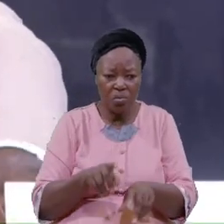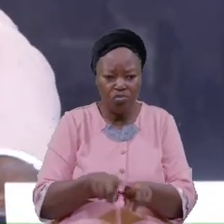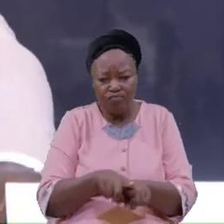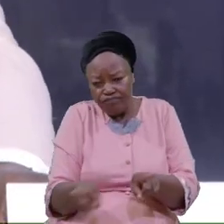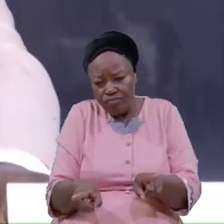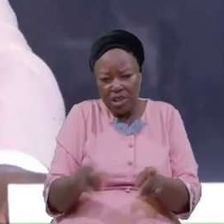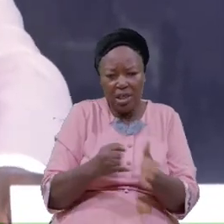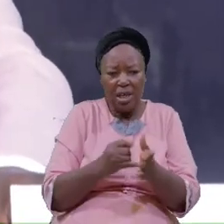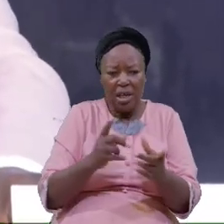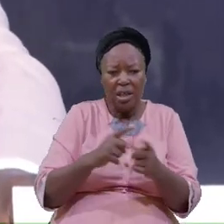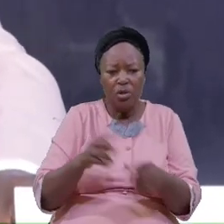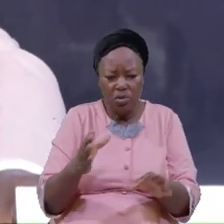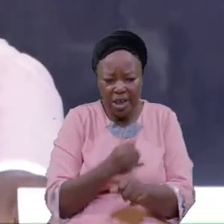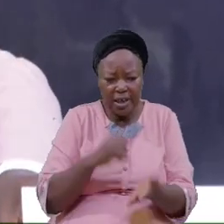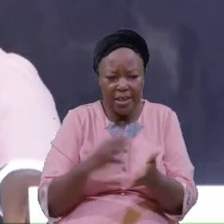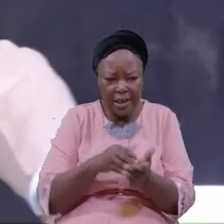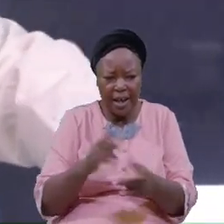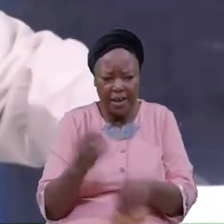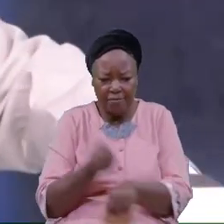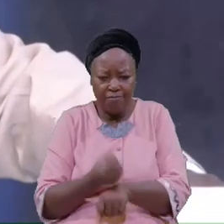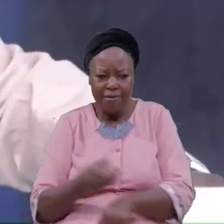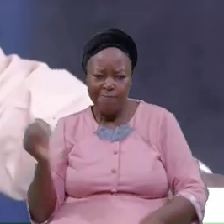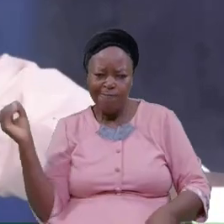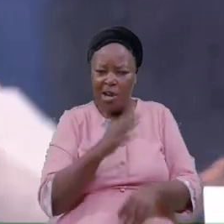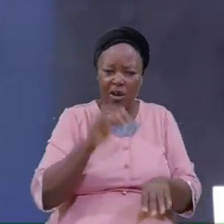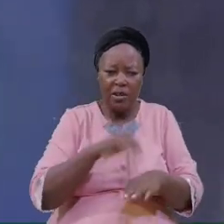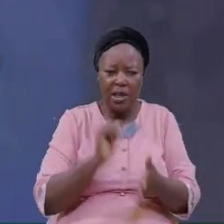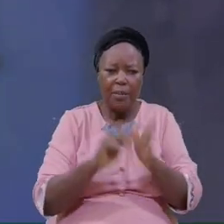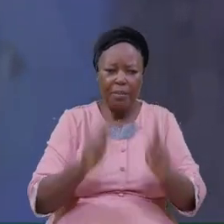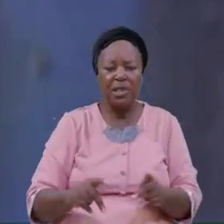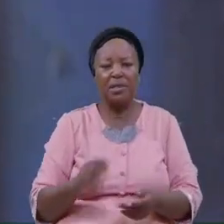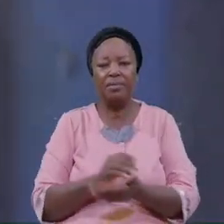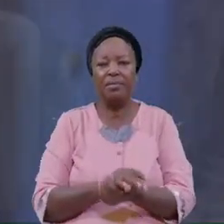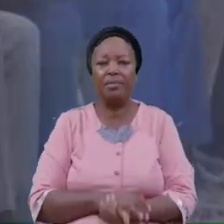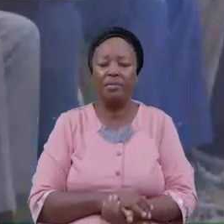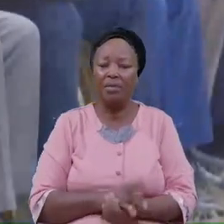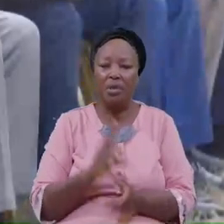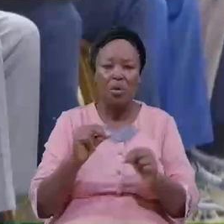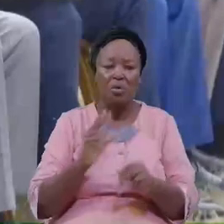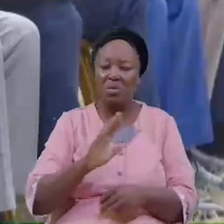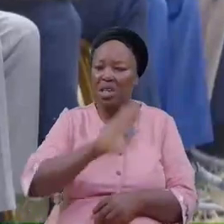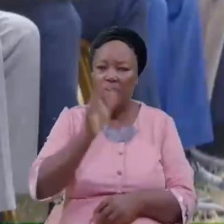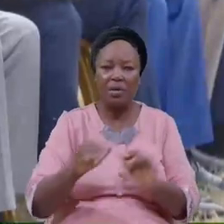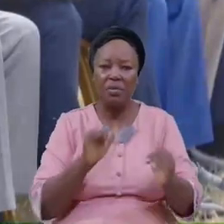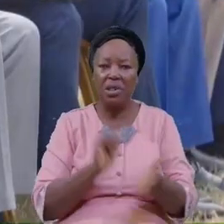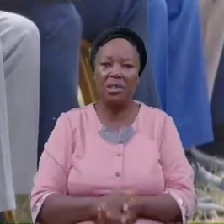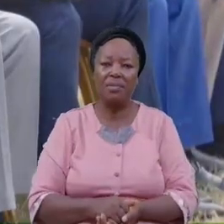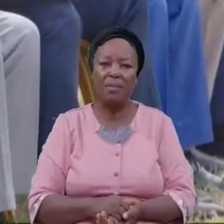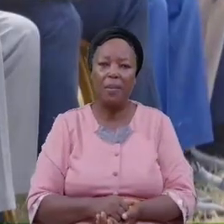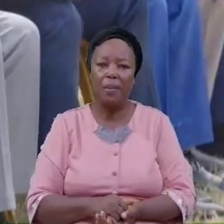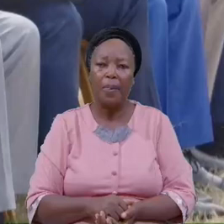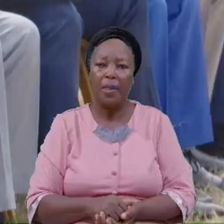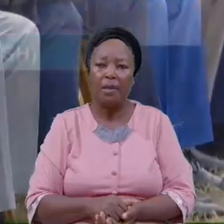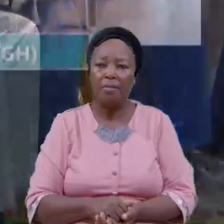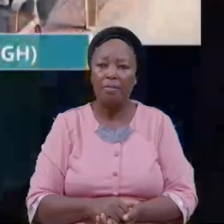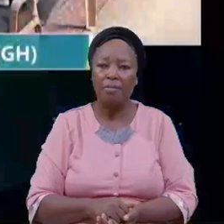it up and give him his sense back. Le Prince de paix qui est en toi, lorsqu'on te lance un caillou, tu feintes ça tombe, le prince ne dira